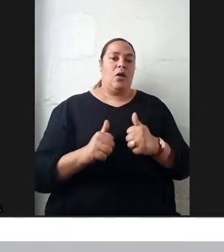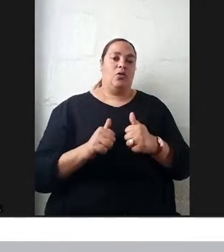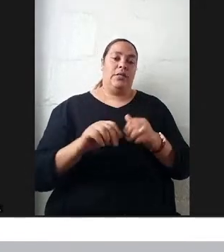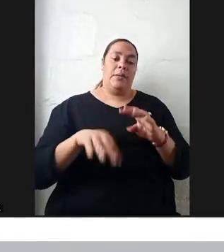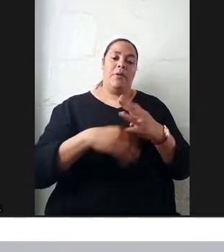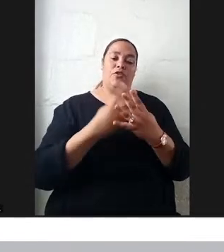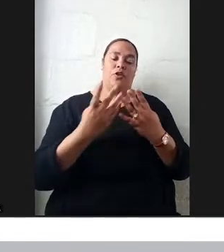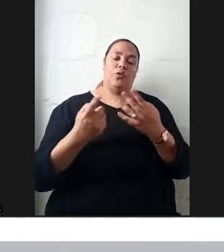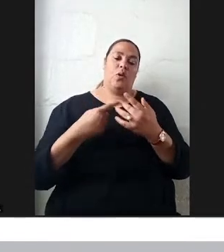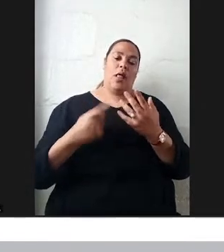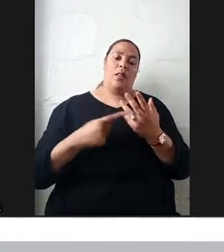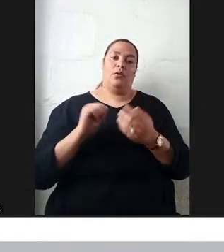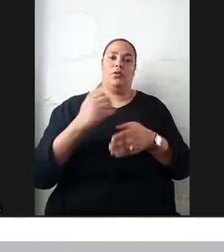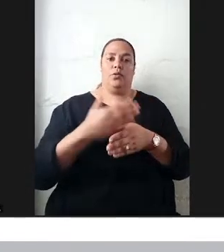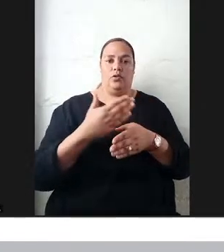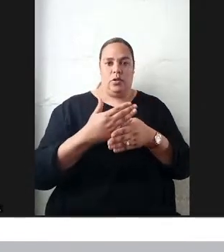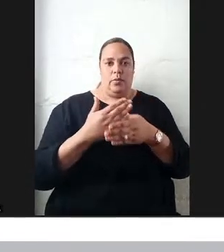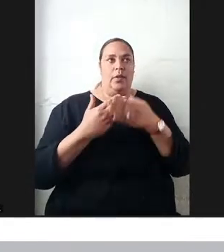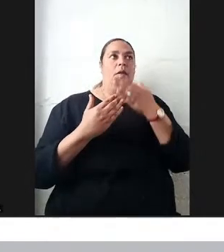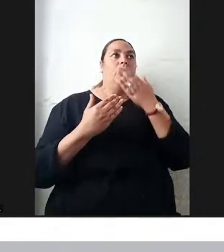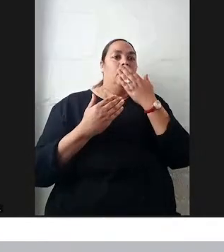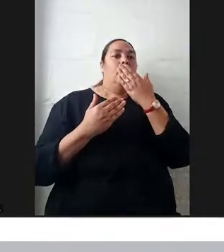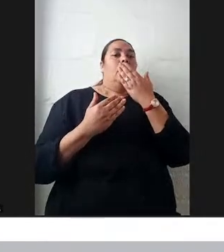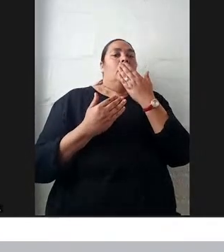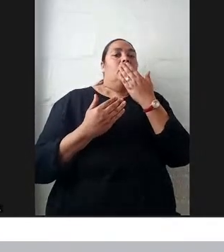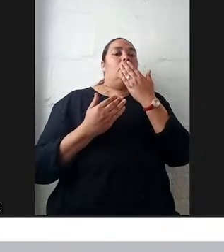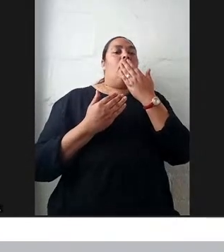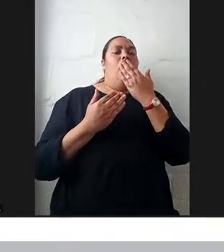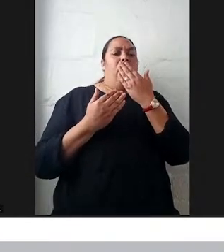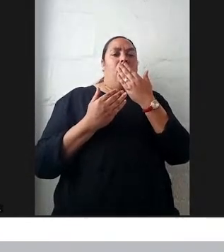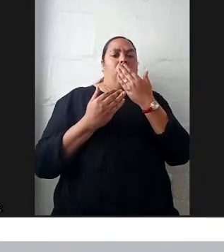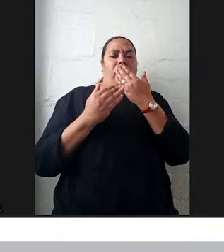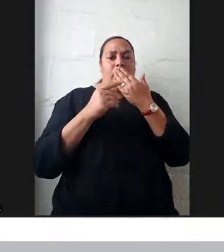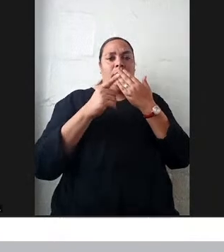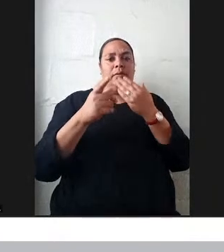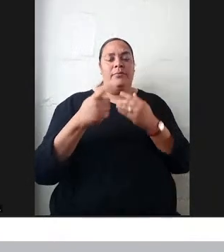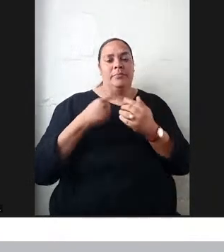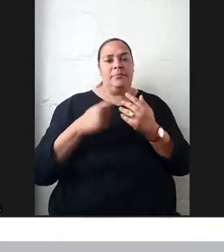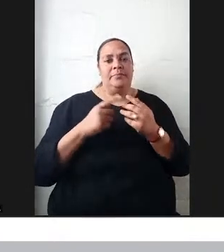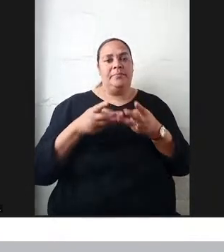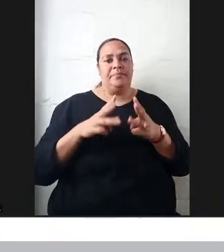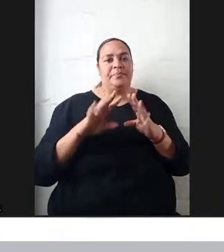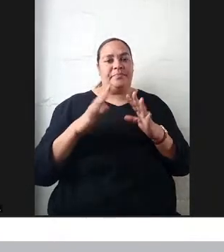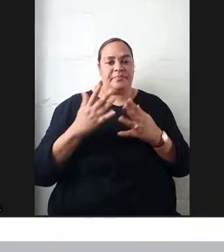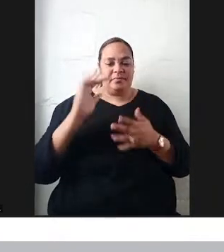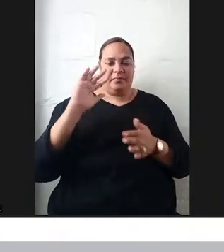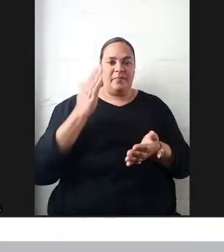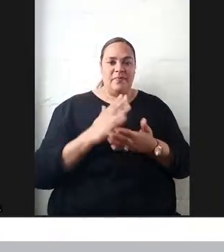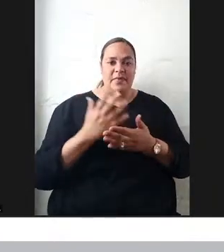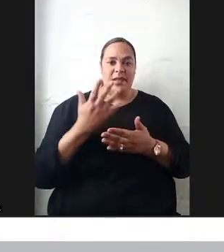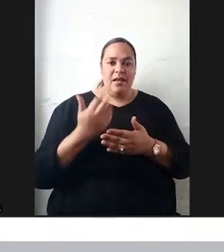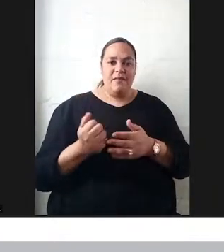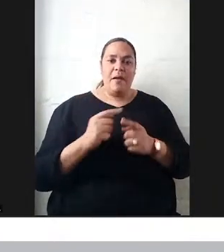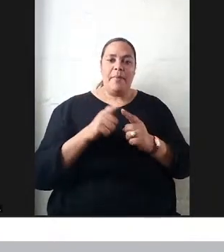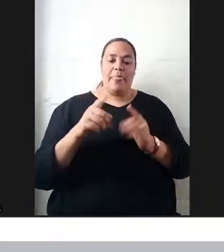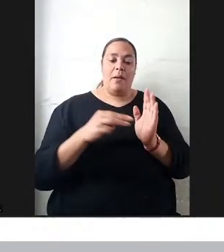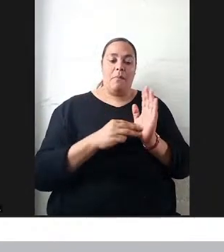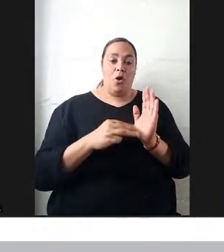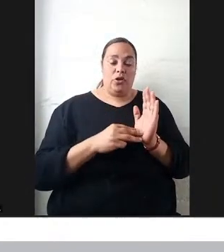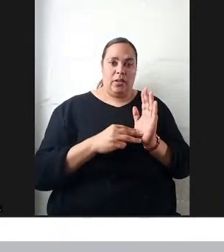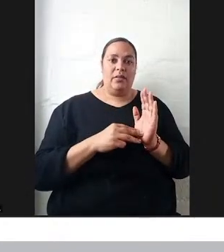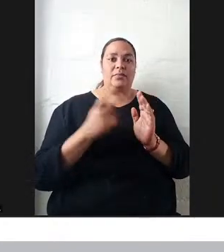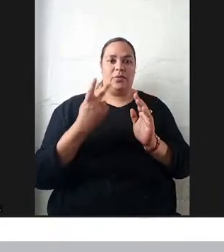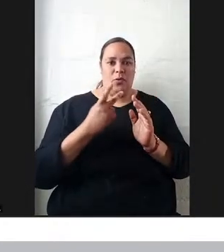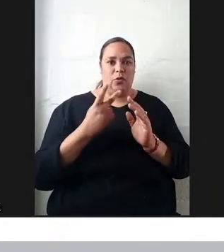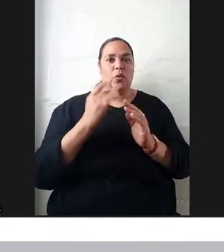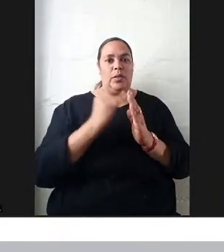the jobs. And they measure jobs that are direct plus induced. And that modeling is also independently